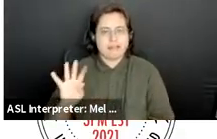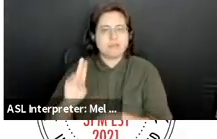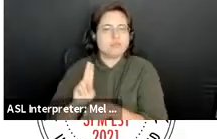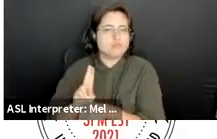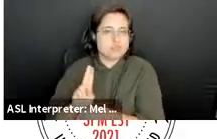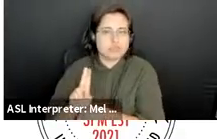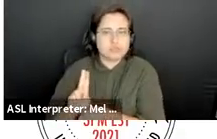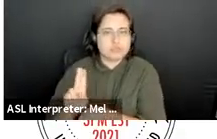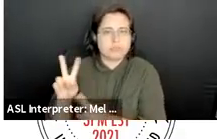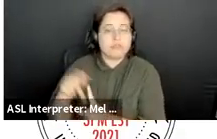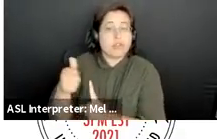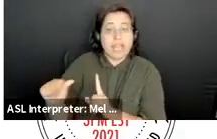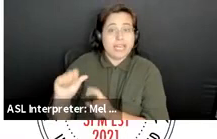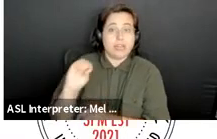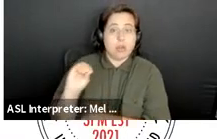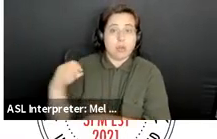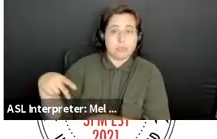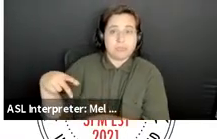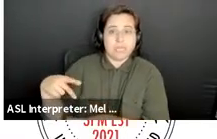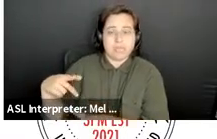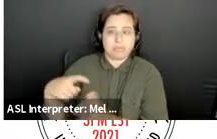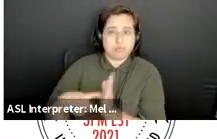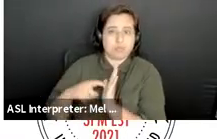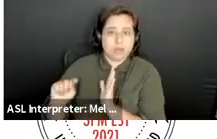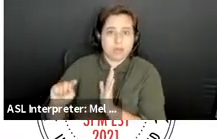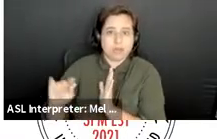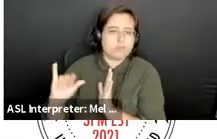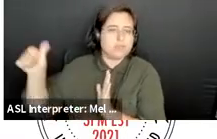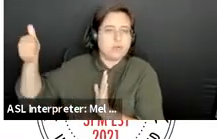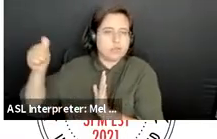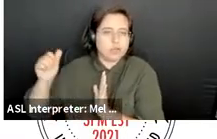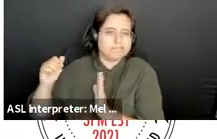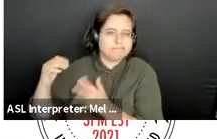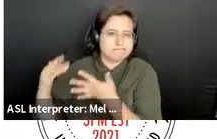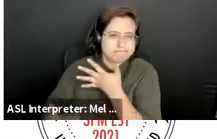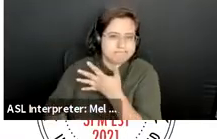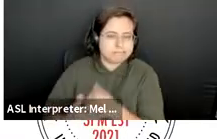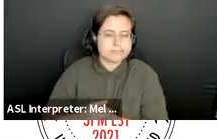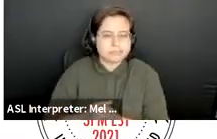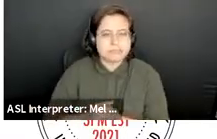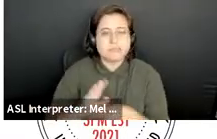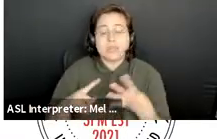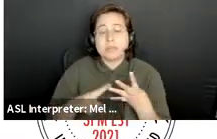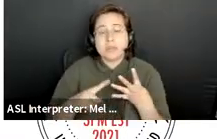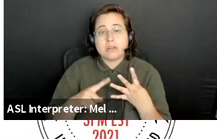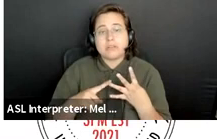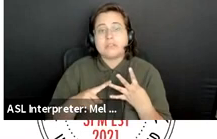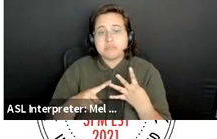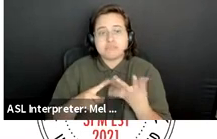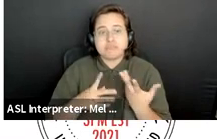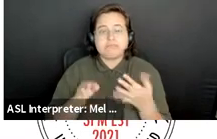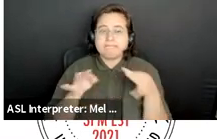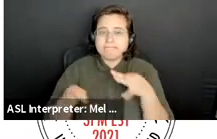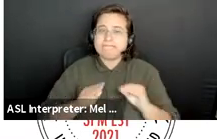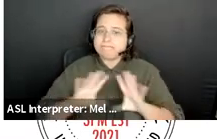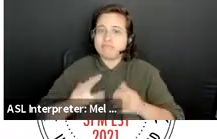for any of the O or P categories we talked about, as well as for other ones as well. But the step-by-step guidance does walk you through